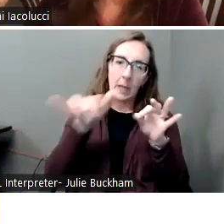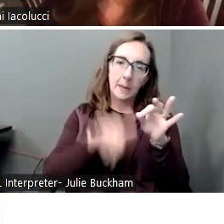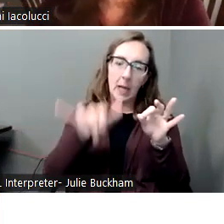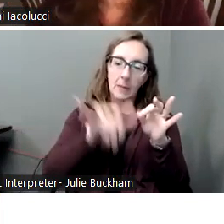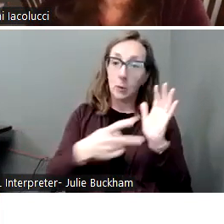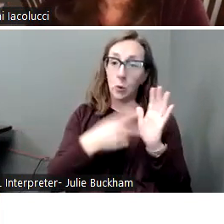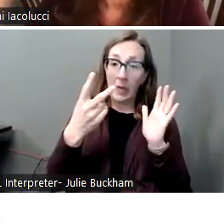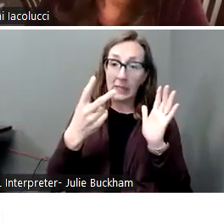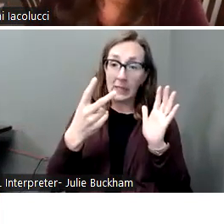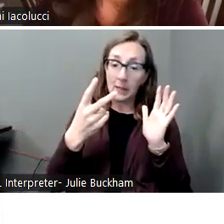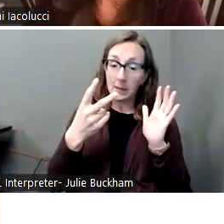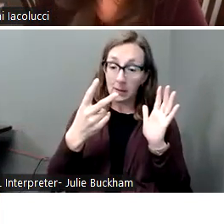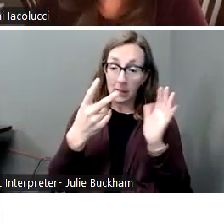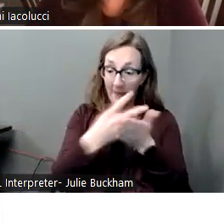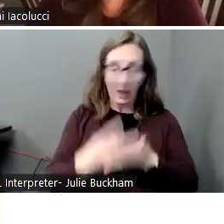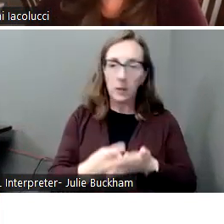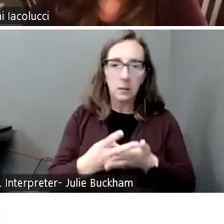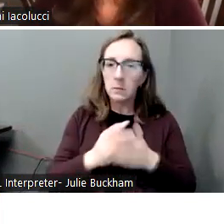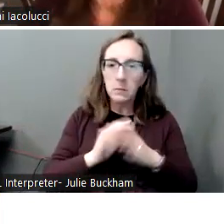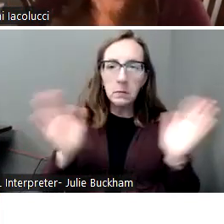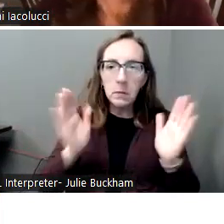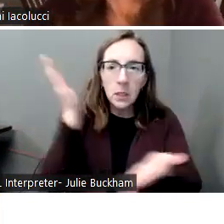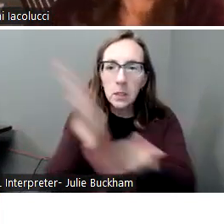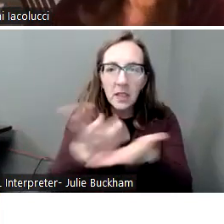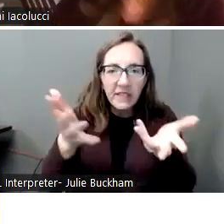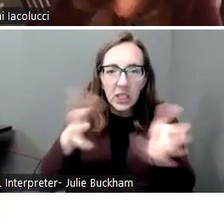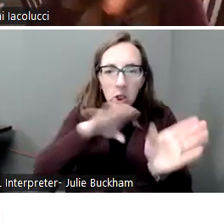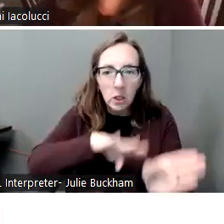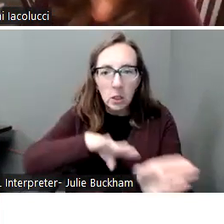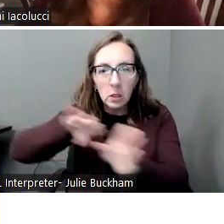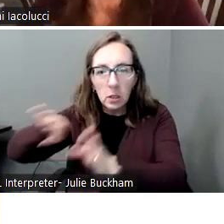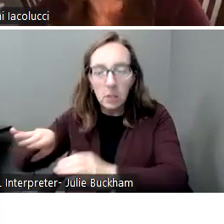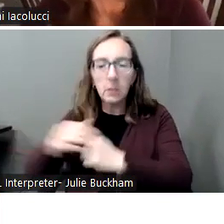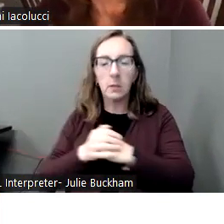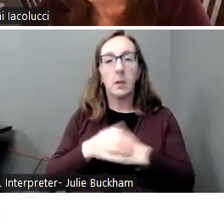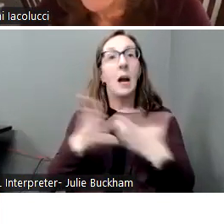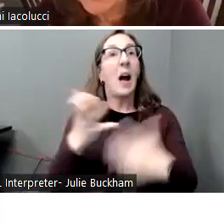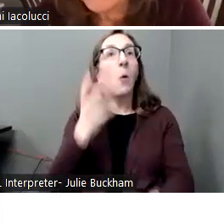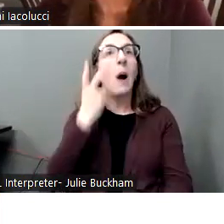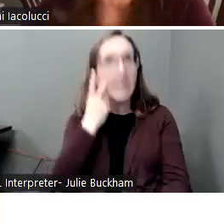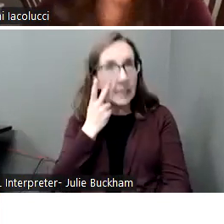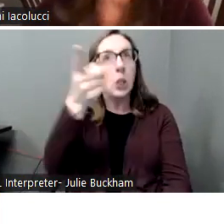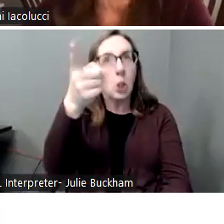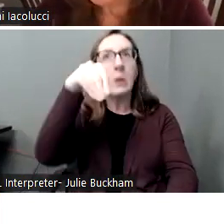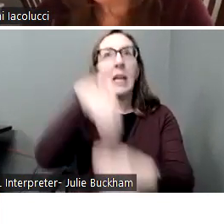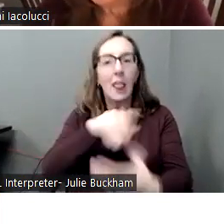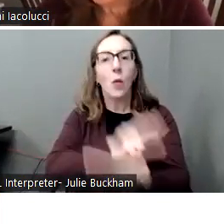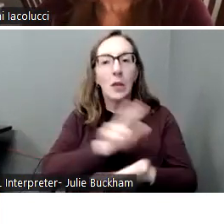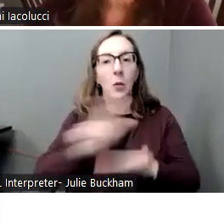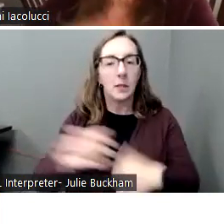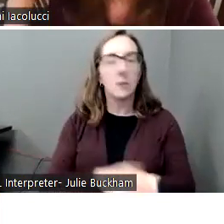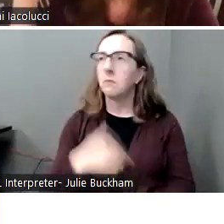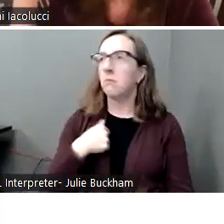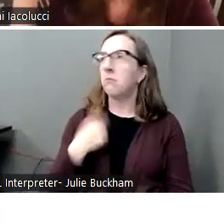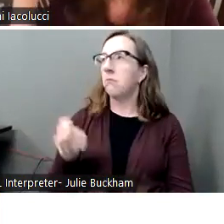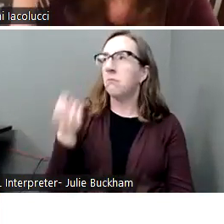we won't get it. So instead of saying, I want to see you in 3 weeks, if you keep saying that